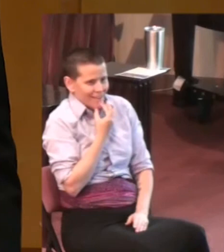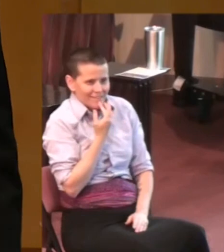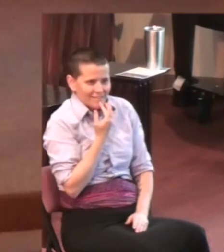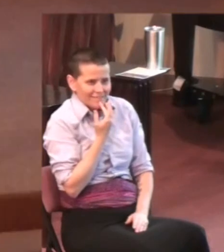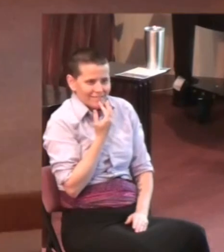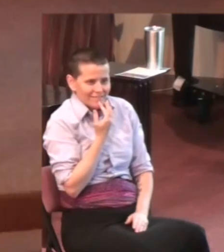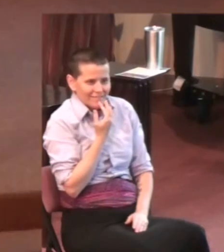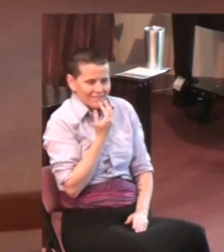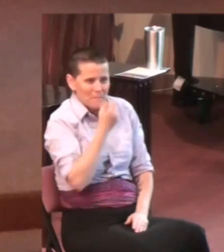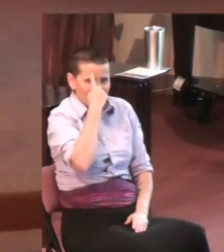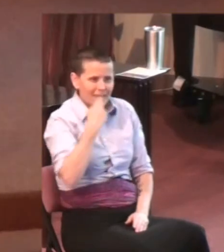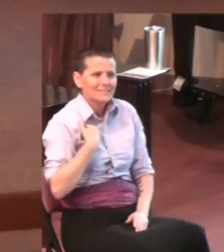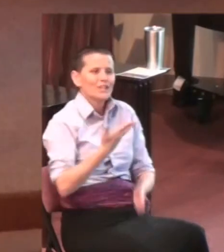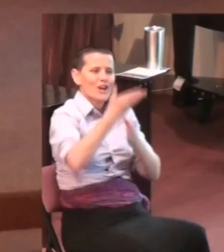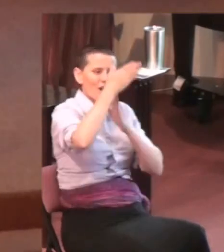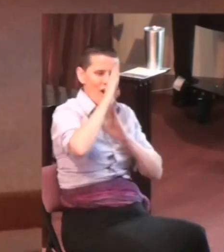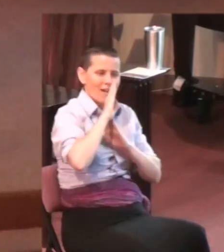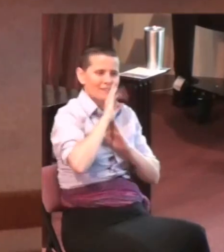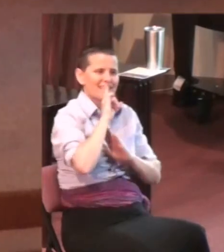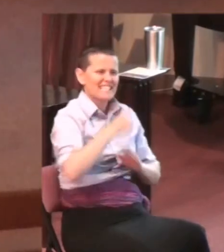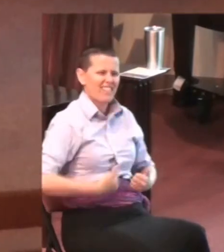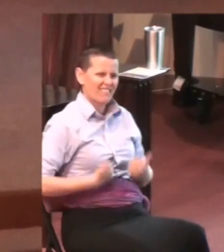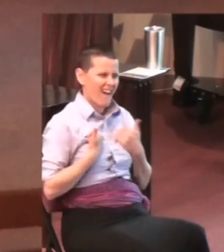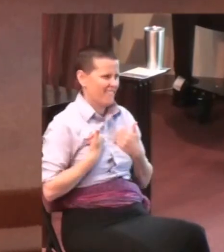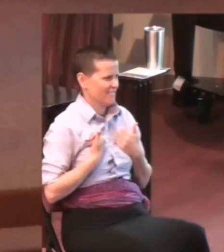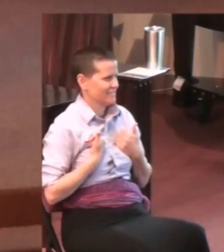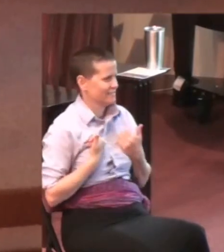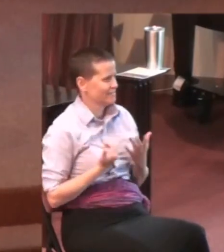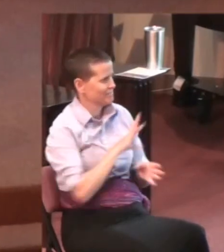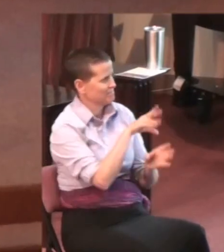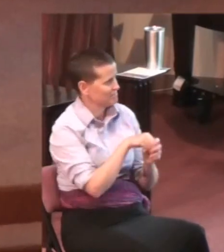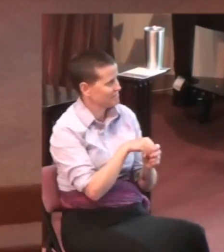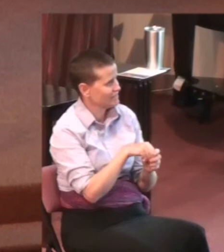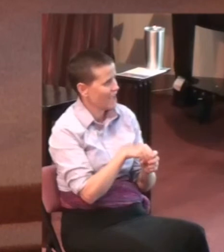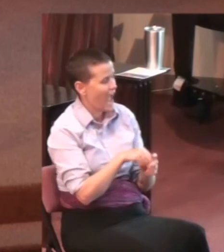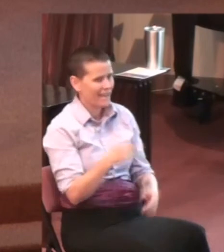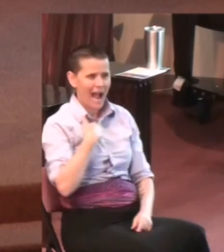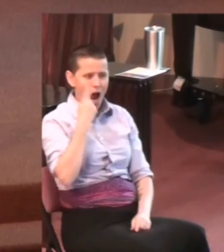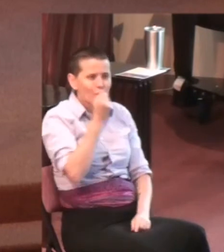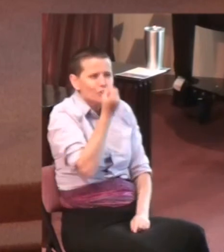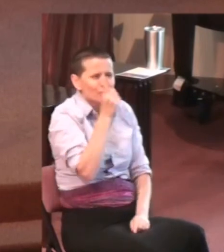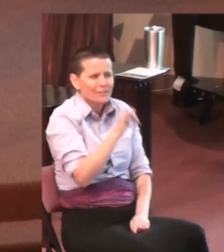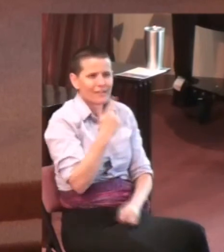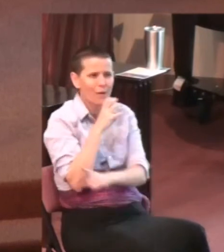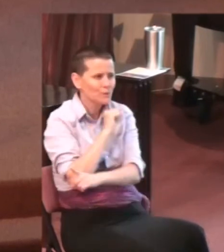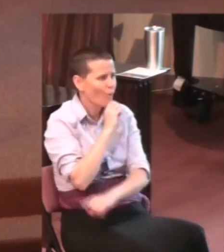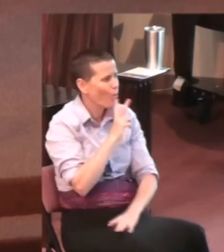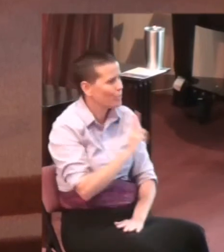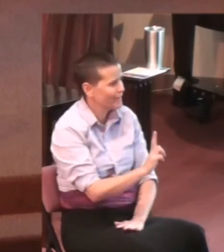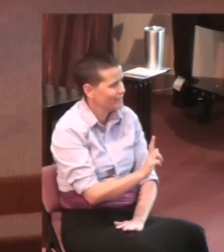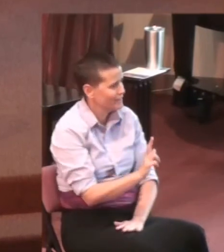Nothing can die. I had that realization at 3 years old. All of a sudden I woke up. How did I get in this little